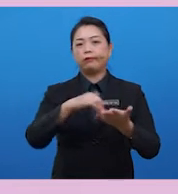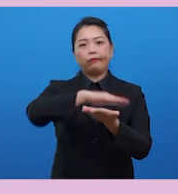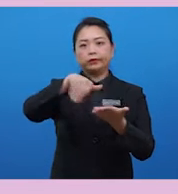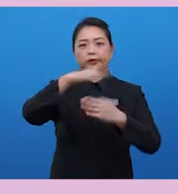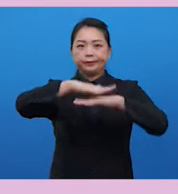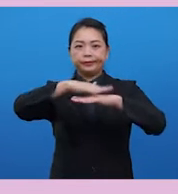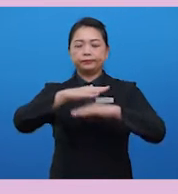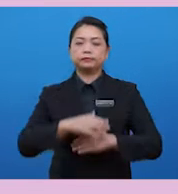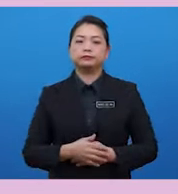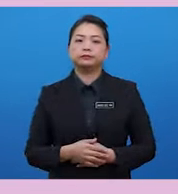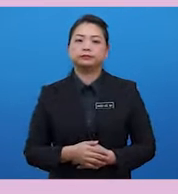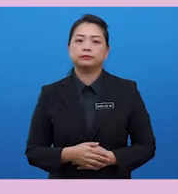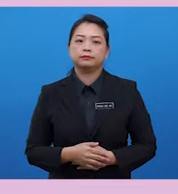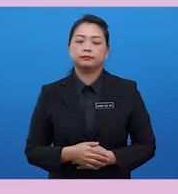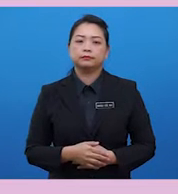of the above?